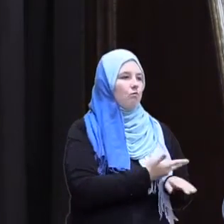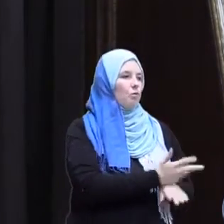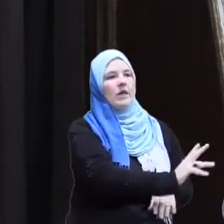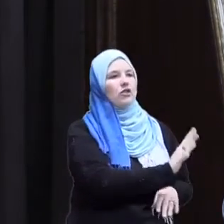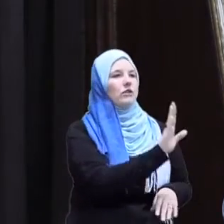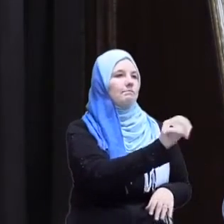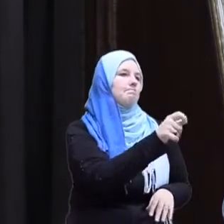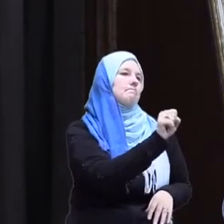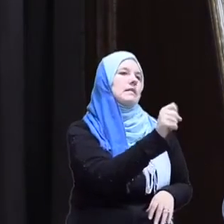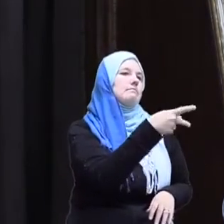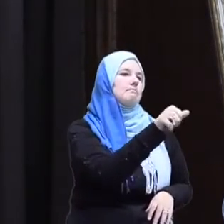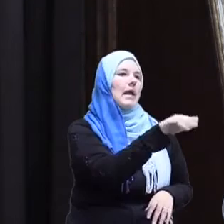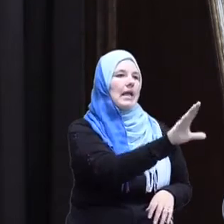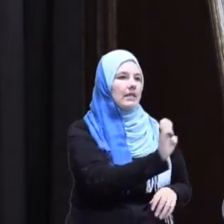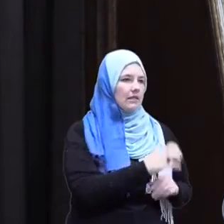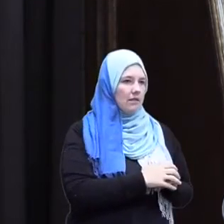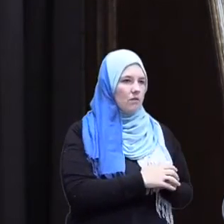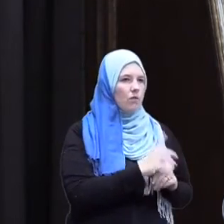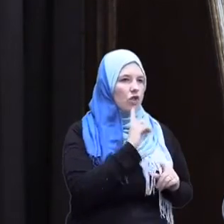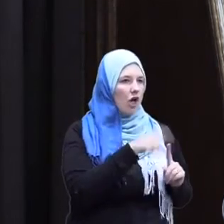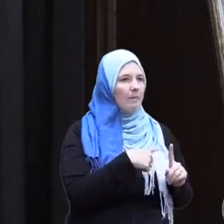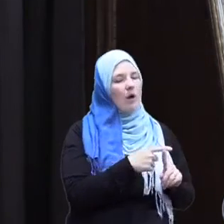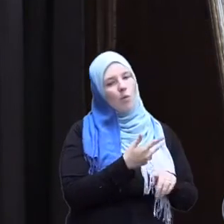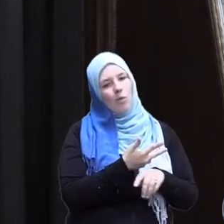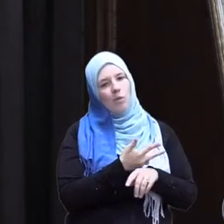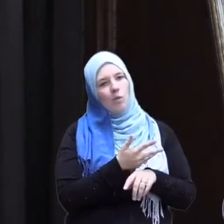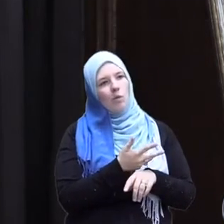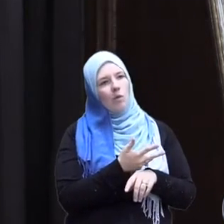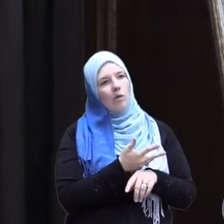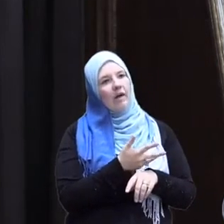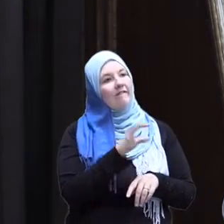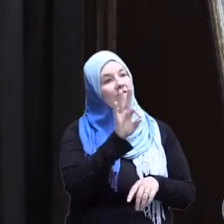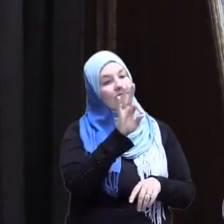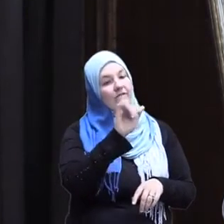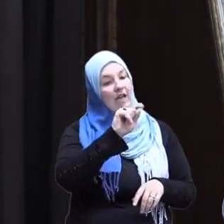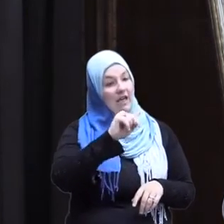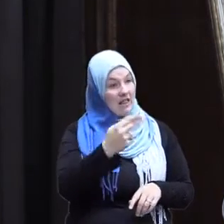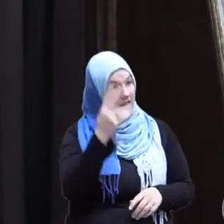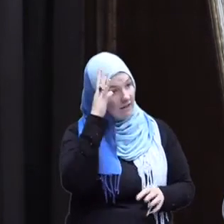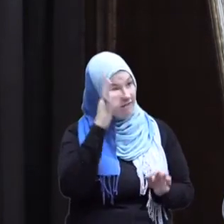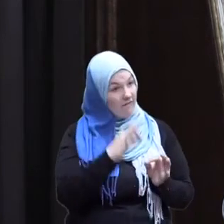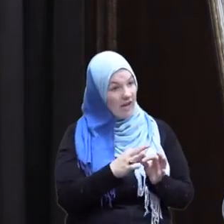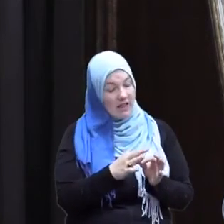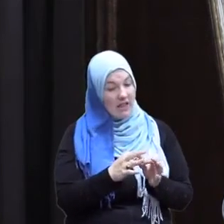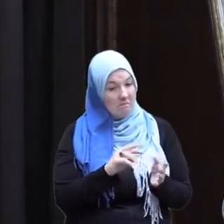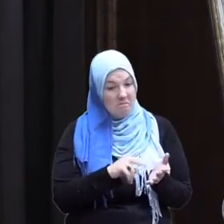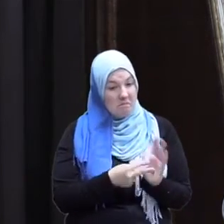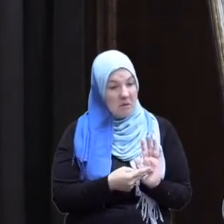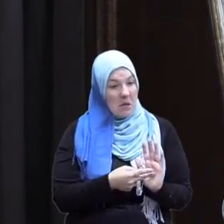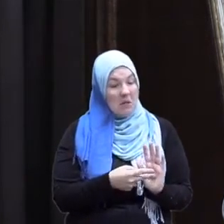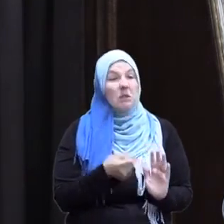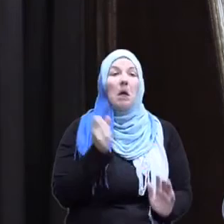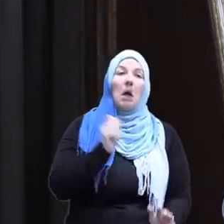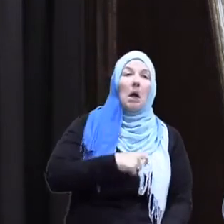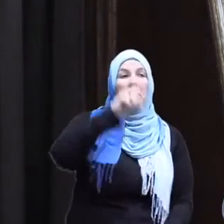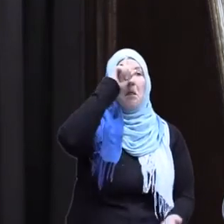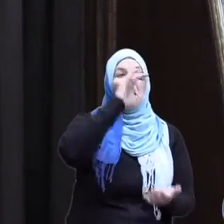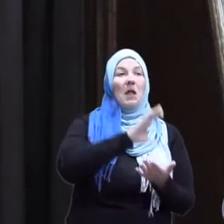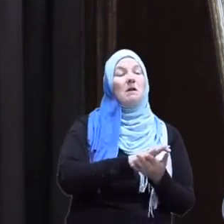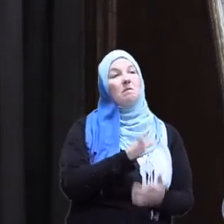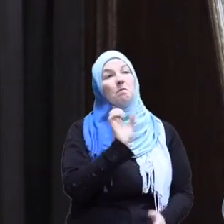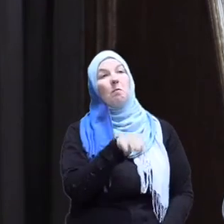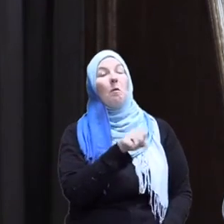keep talking about useless faith. Faith that is not confirmed by action. If you believe in